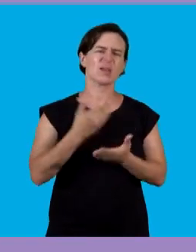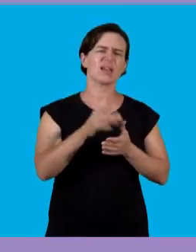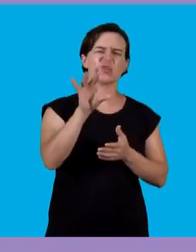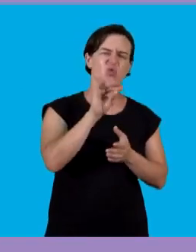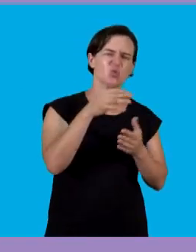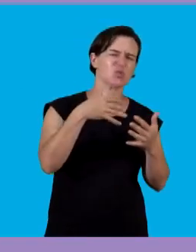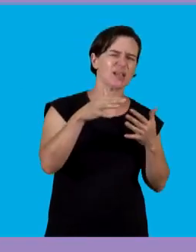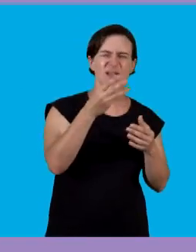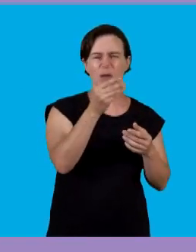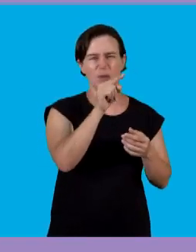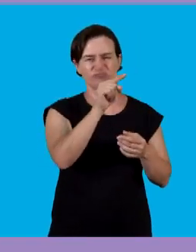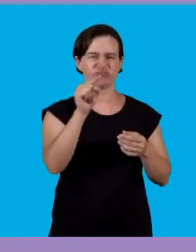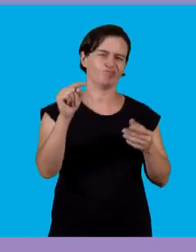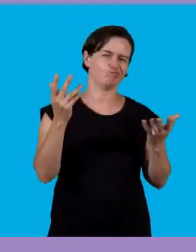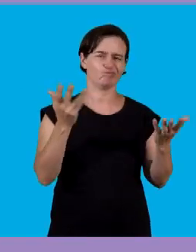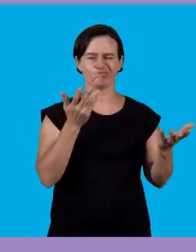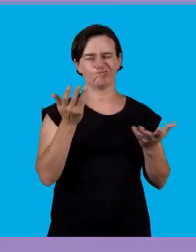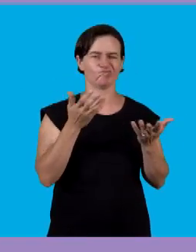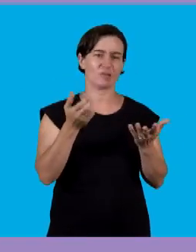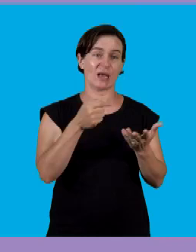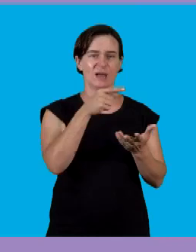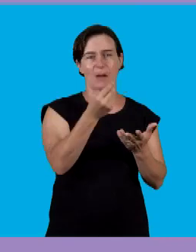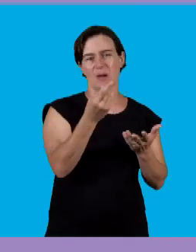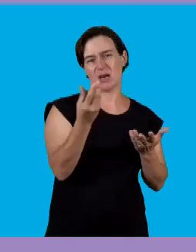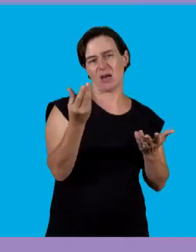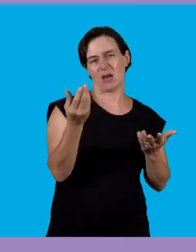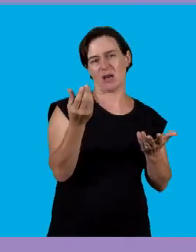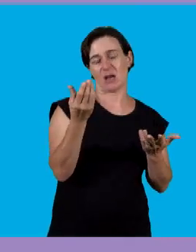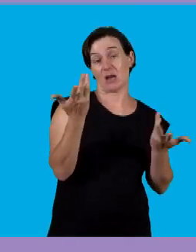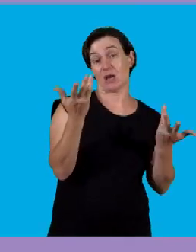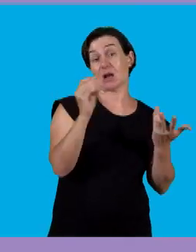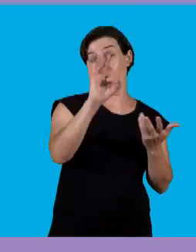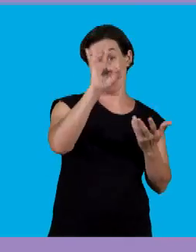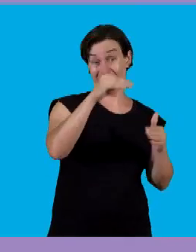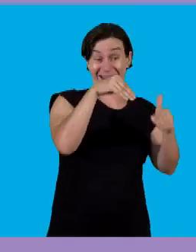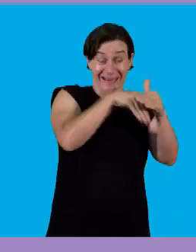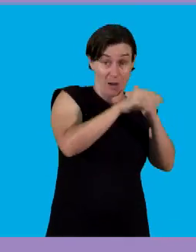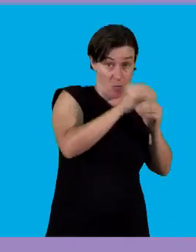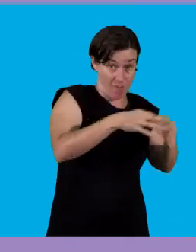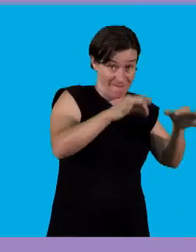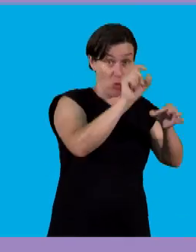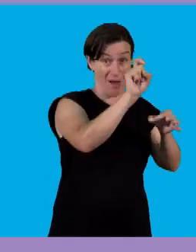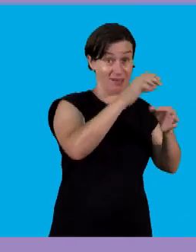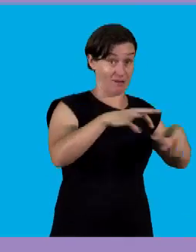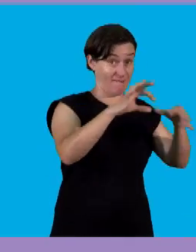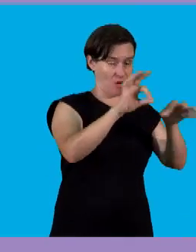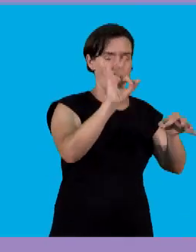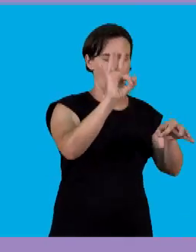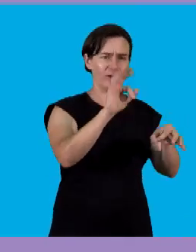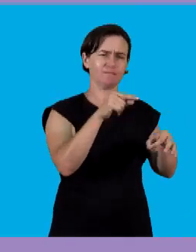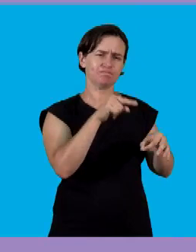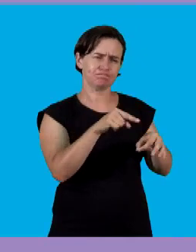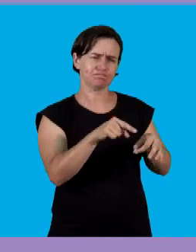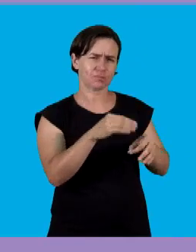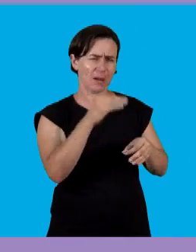course, any input or any output. Let's take the third or the input of 3. Now the input of 3